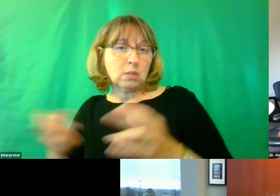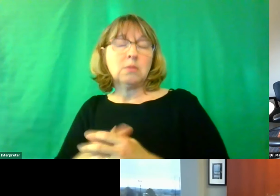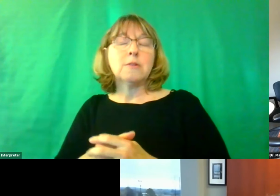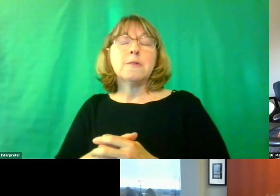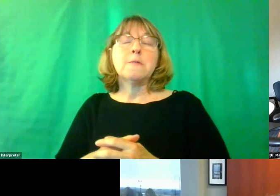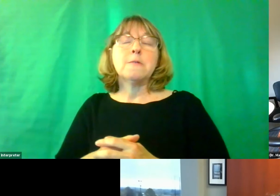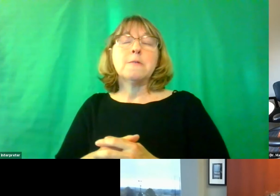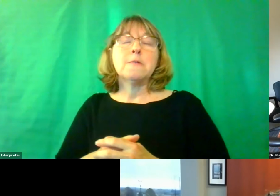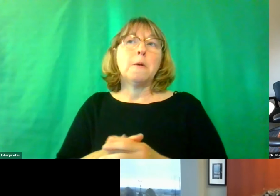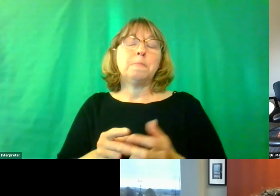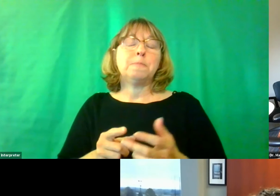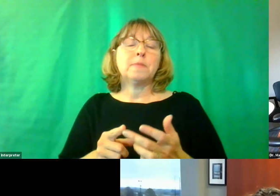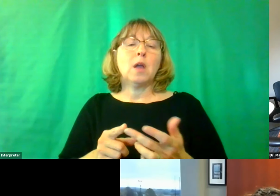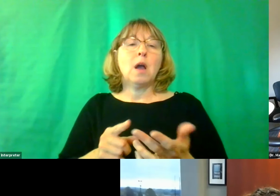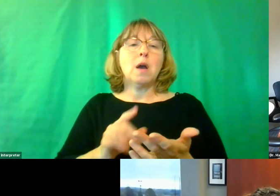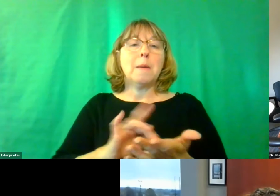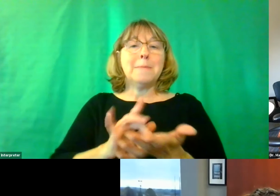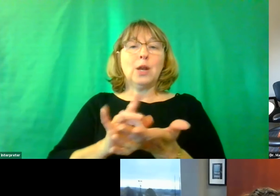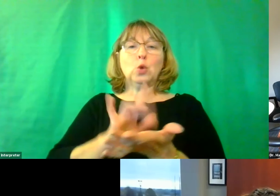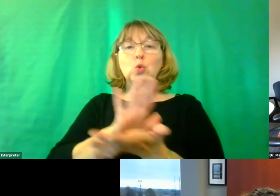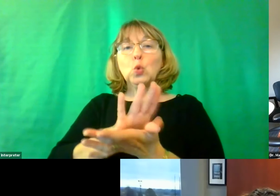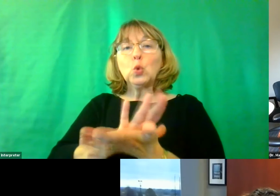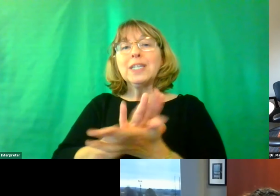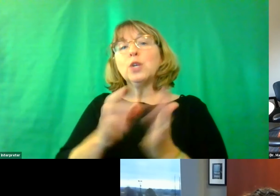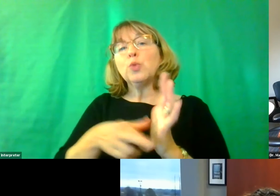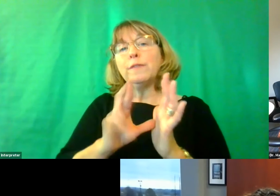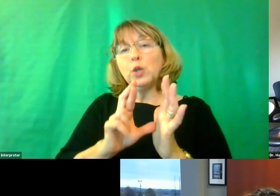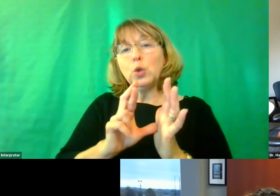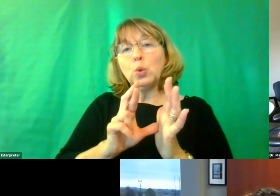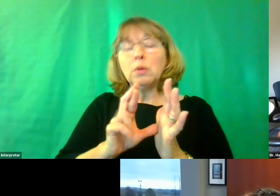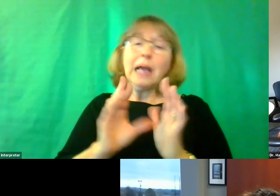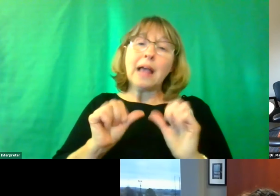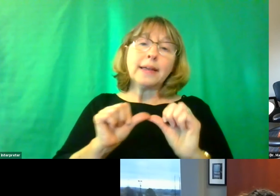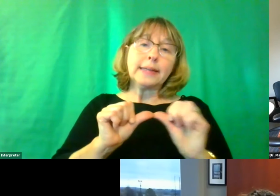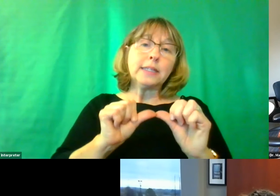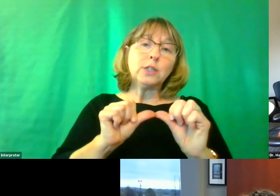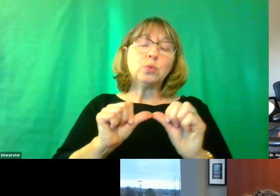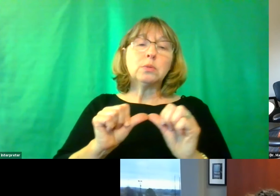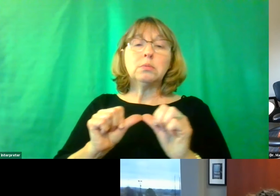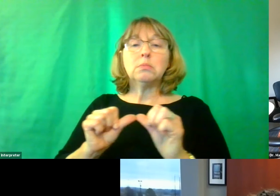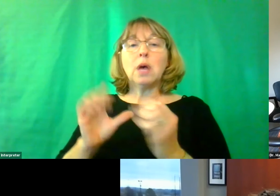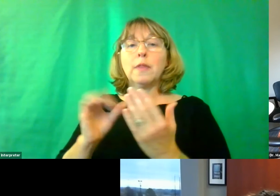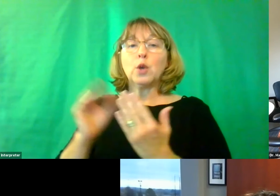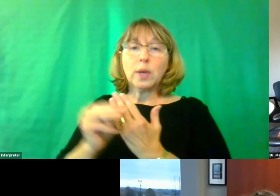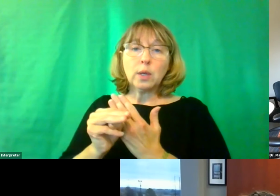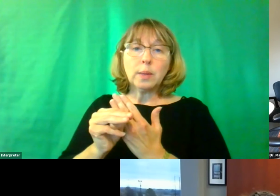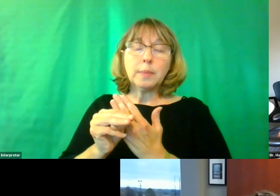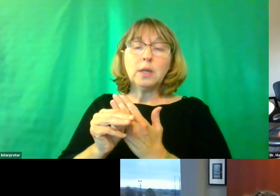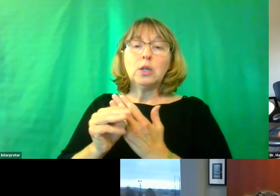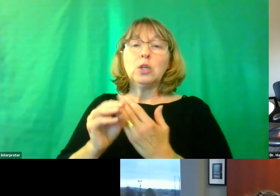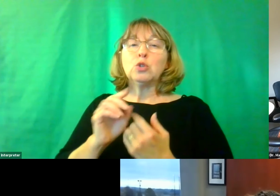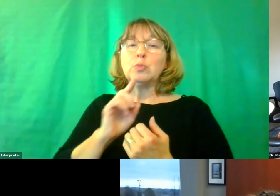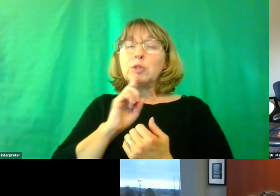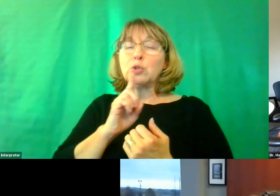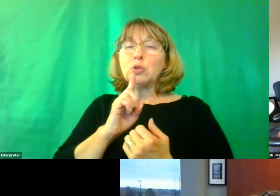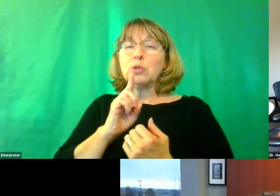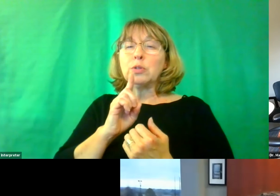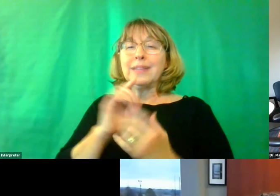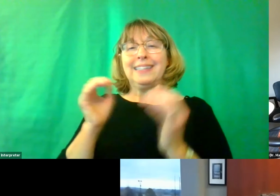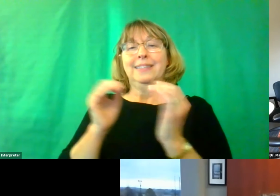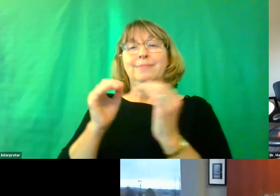Our medical school did a review, continues to do a review on the curriculum with an equity lens to make sure that we're addressing